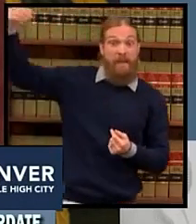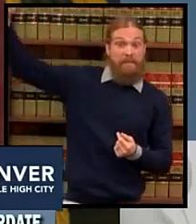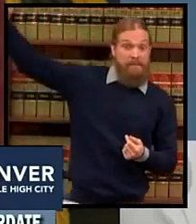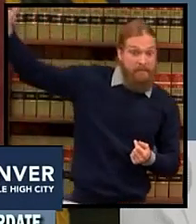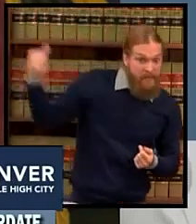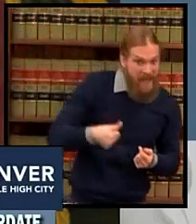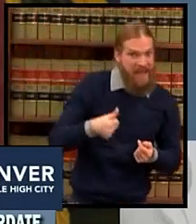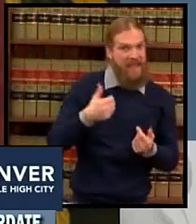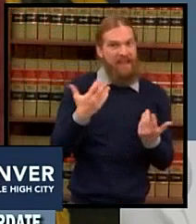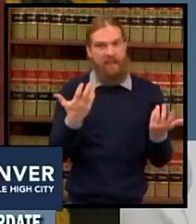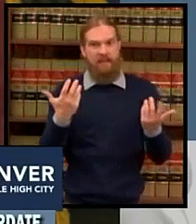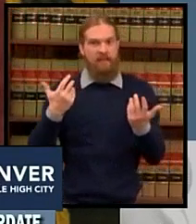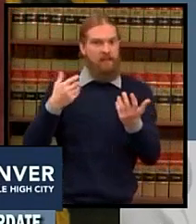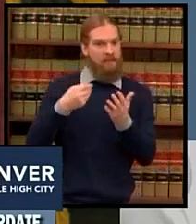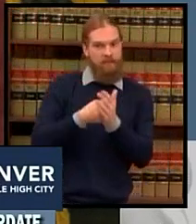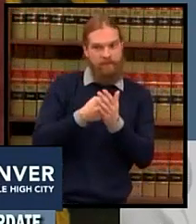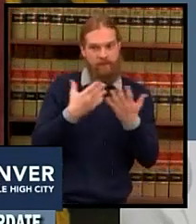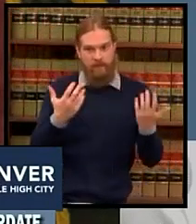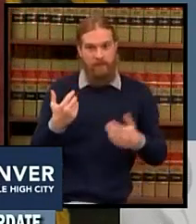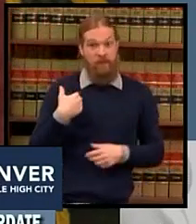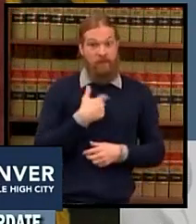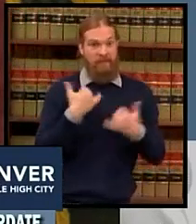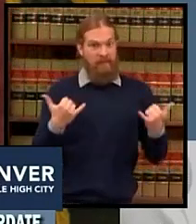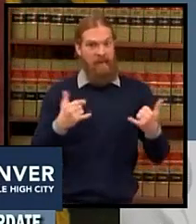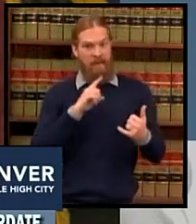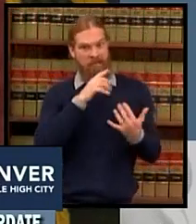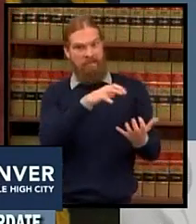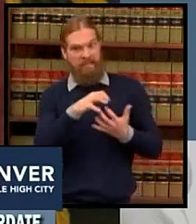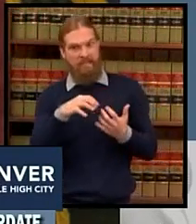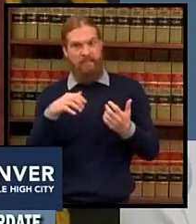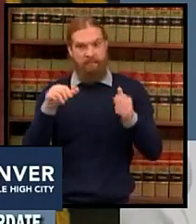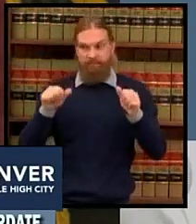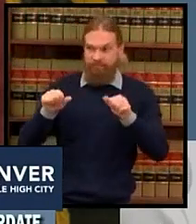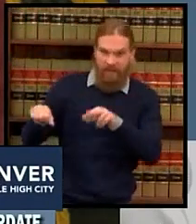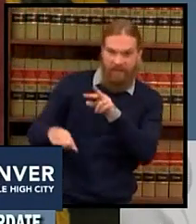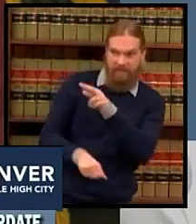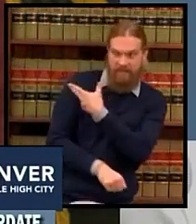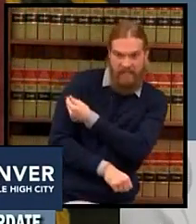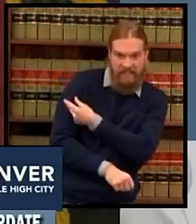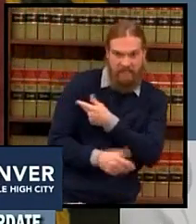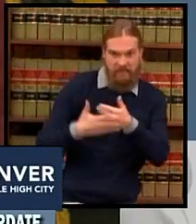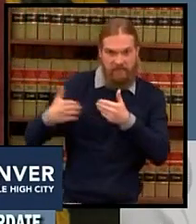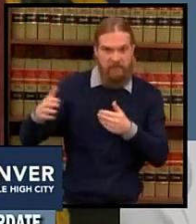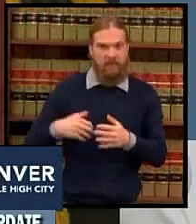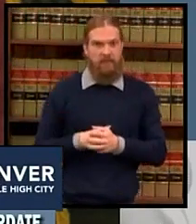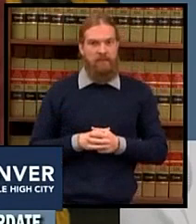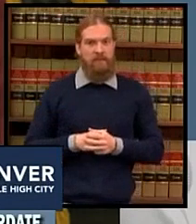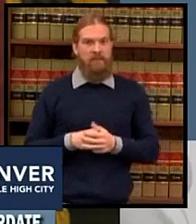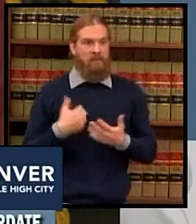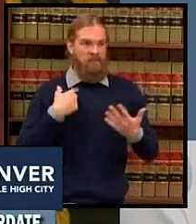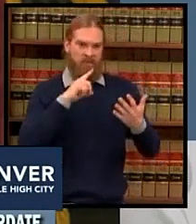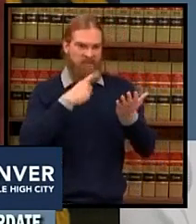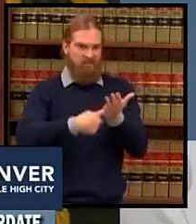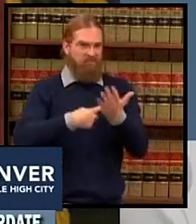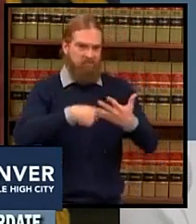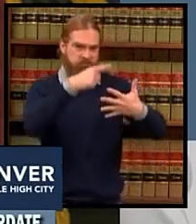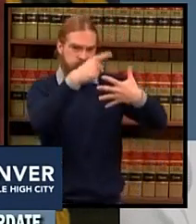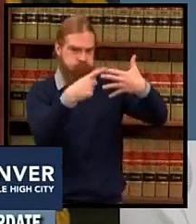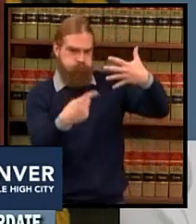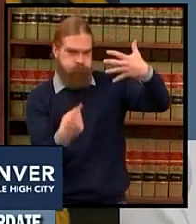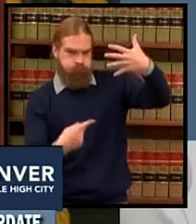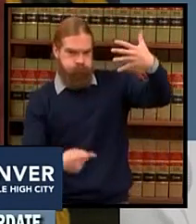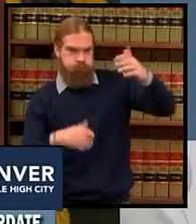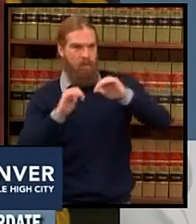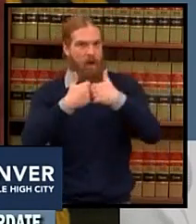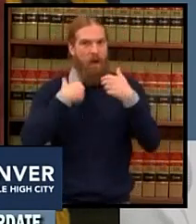vaccine distribution to cities and counties, about how we can be helpful as mayors in helping to shepherd